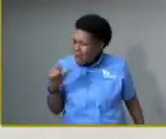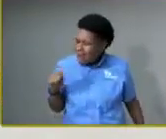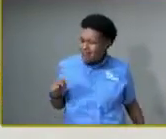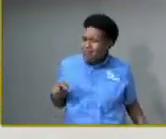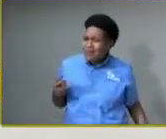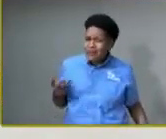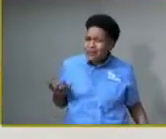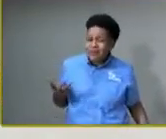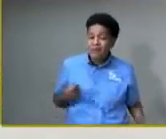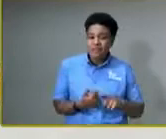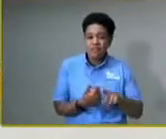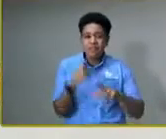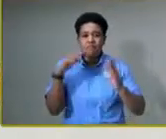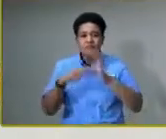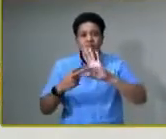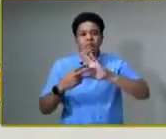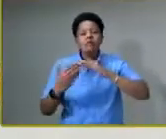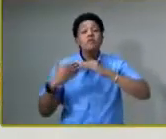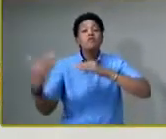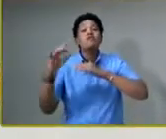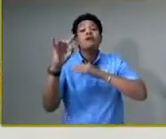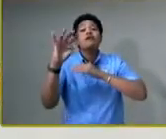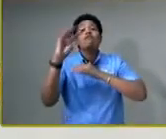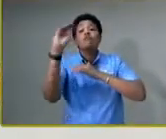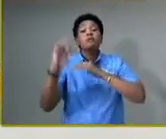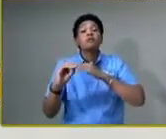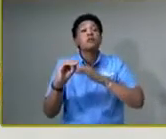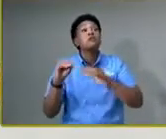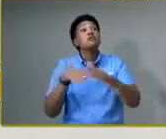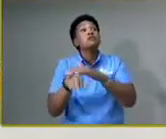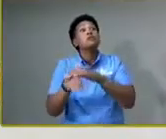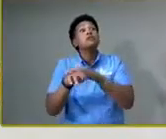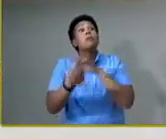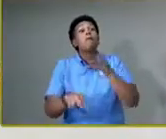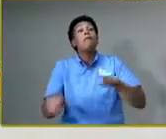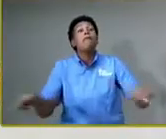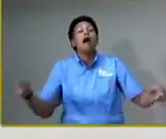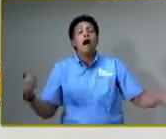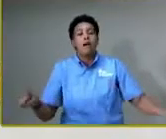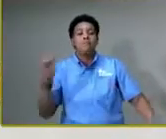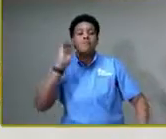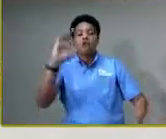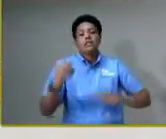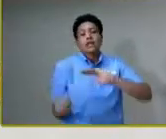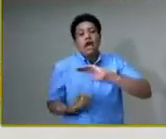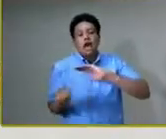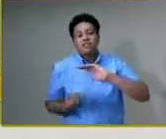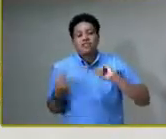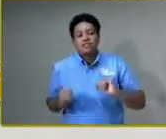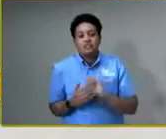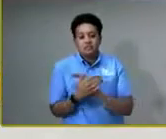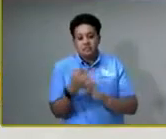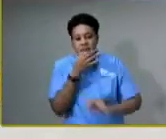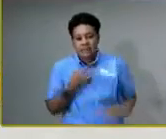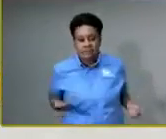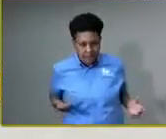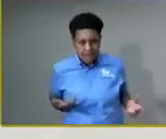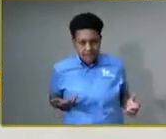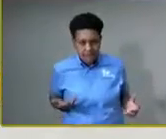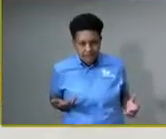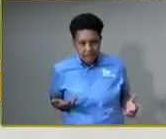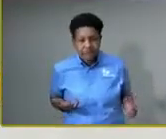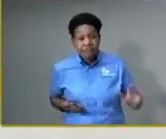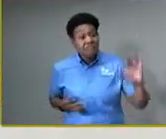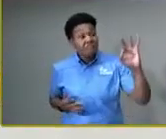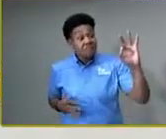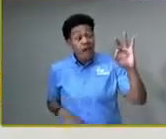that they have a greater than 84% occupancy level for its isolation capacity. 9